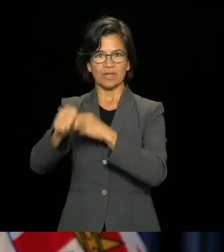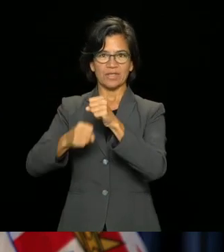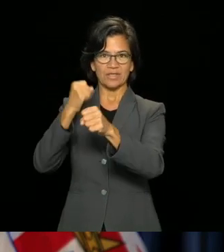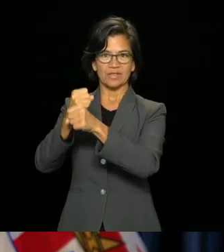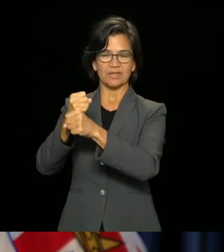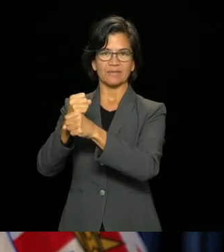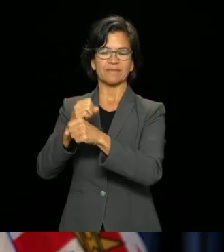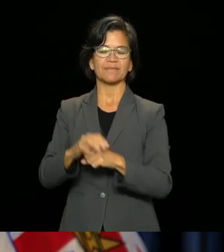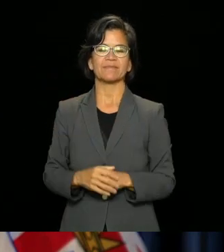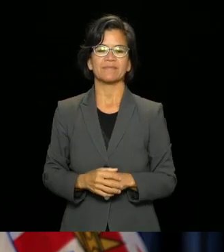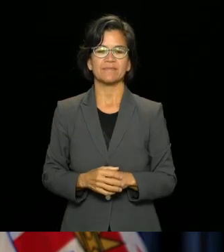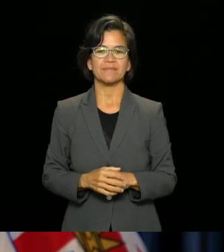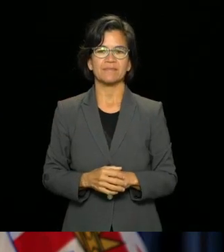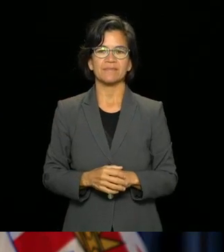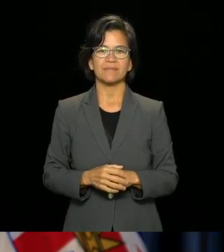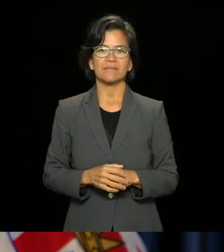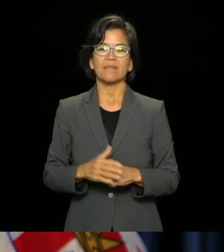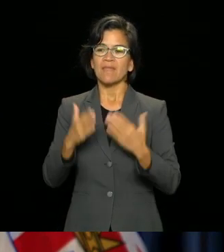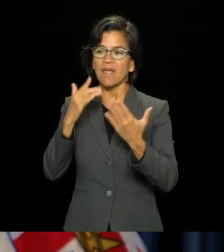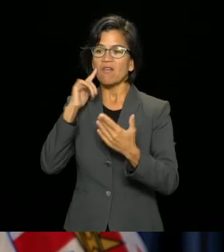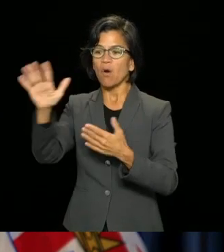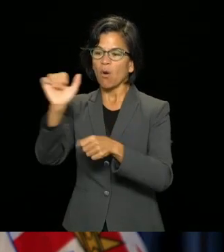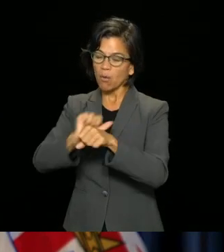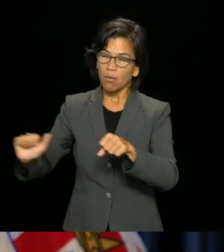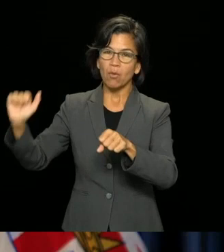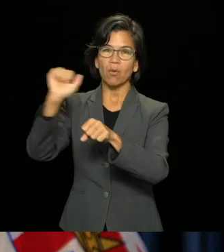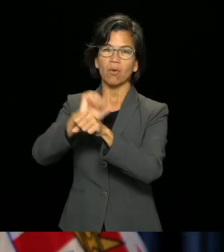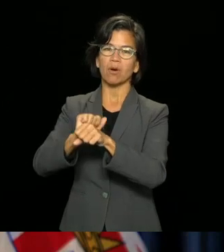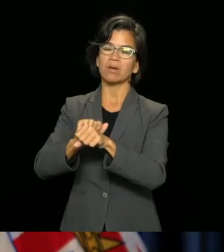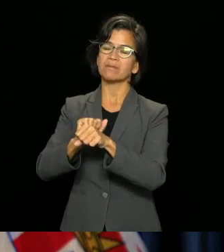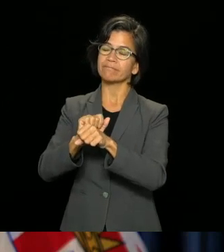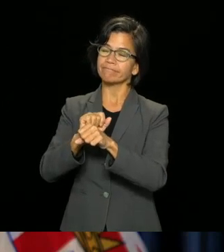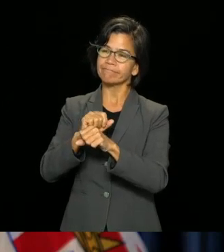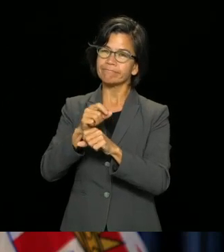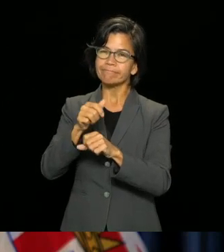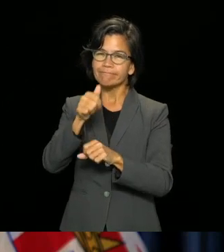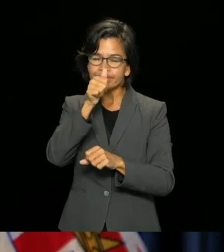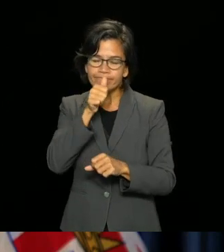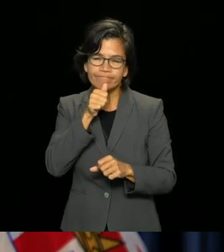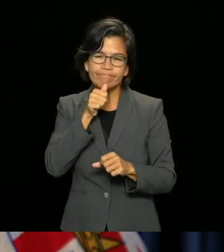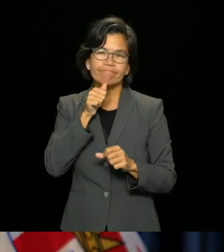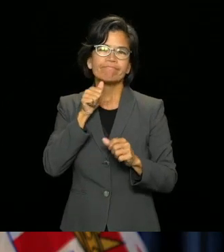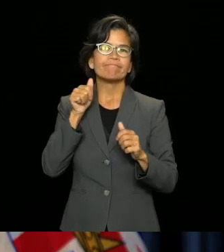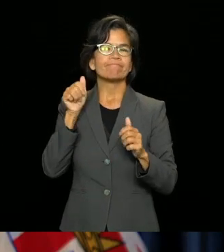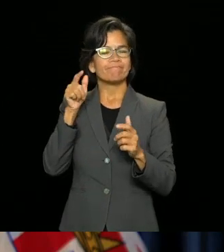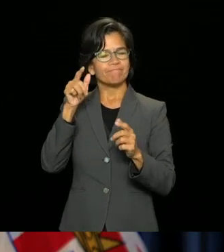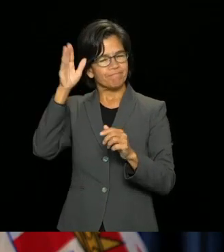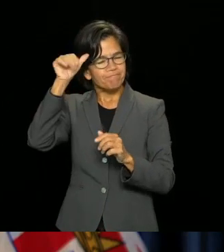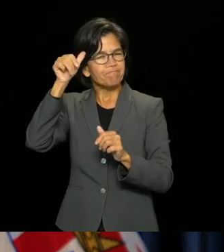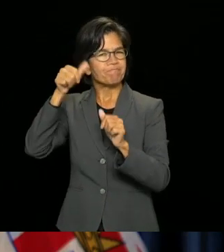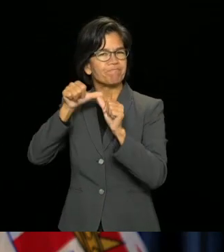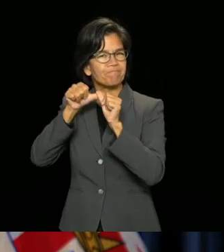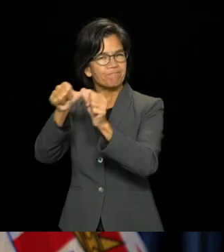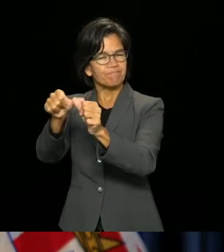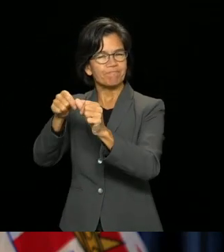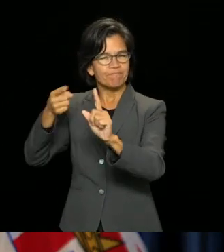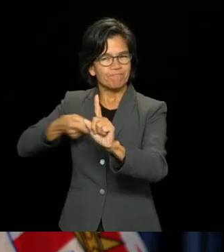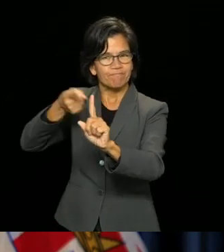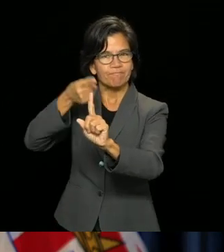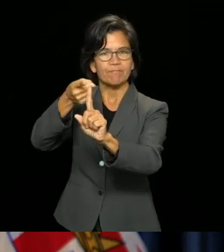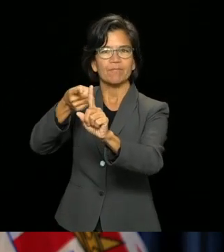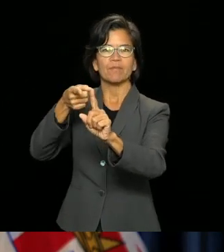three decades, and our province is a safer and more supportive one because of her tireless and committed